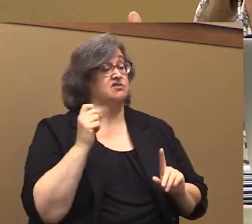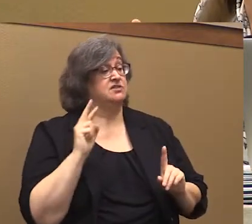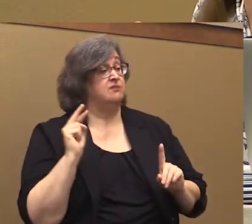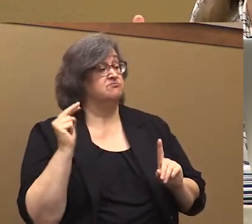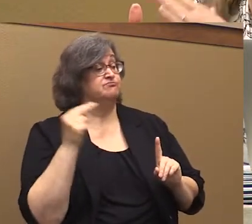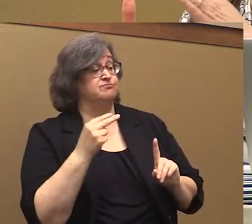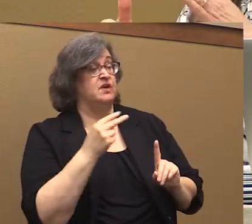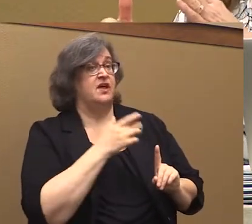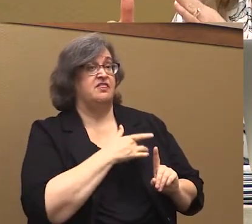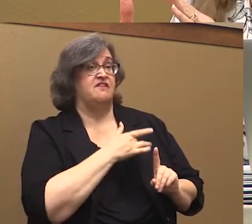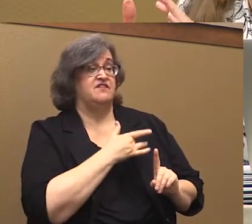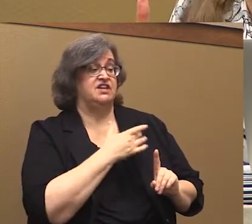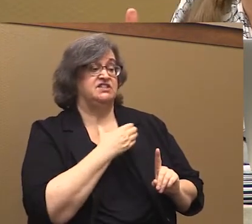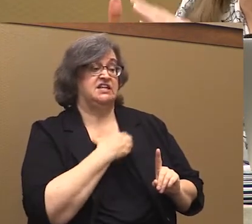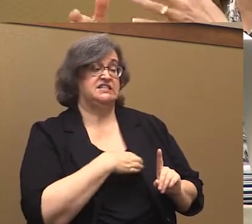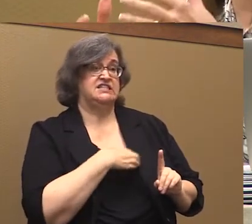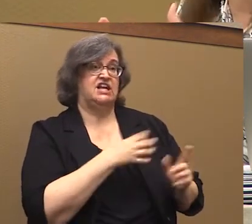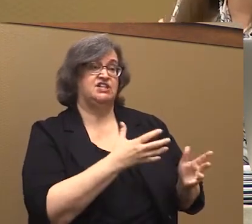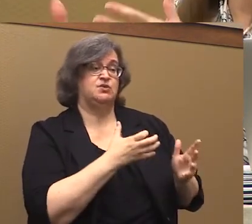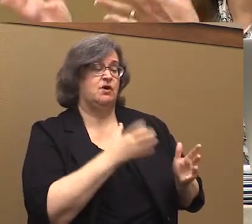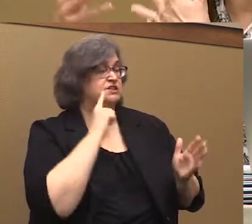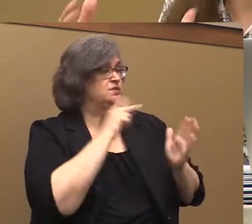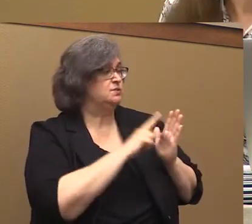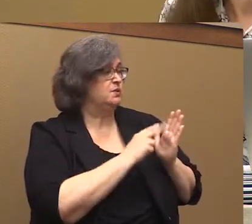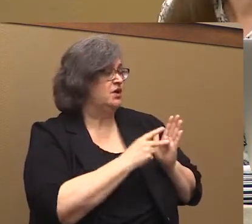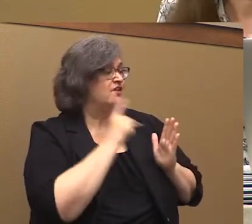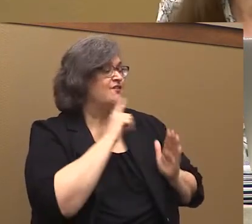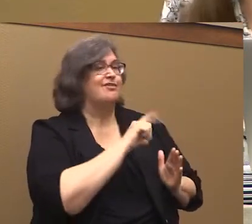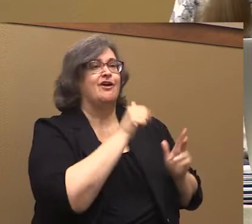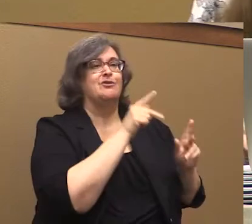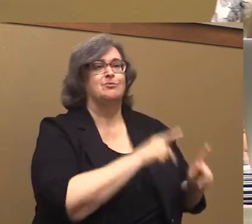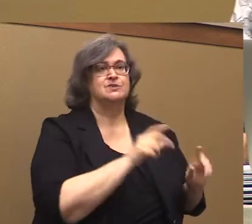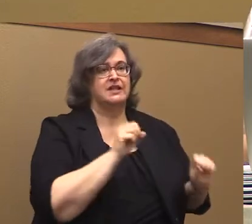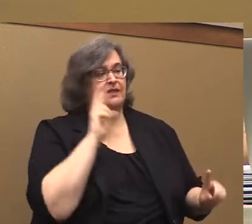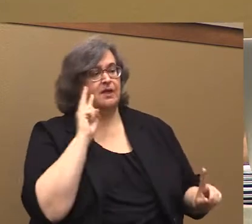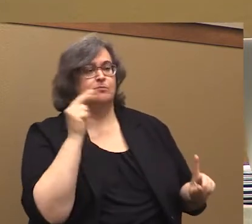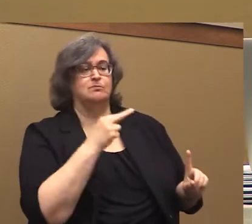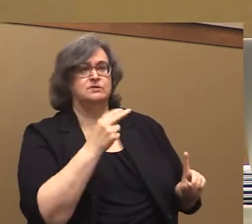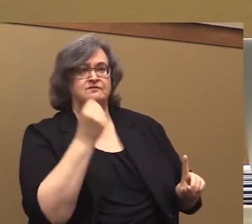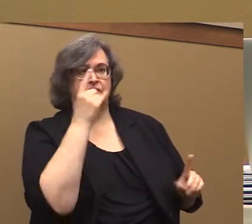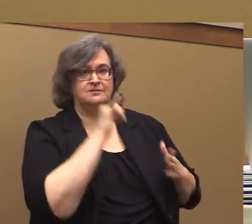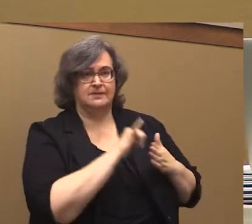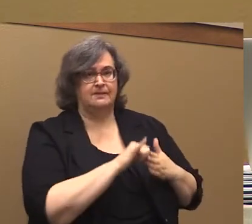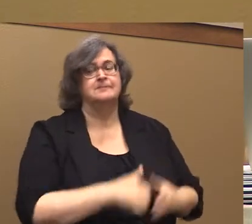the feelings, desires, intentions of the other person?